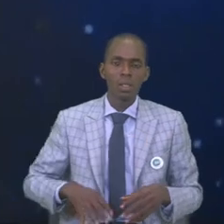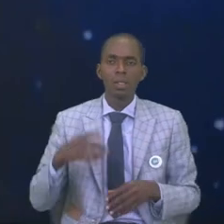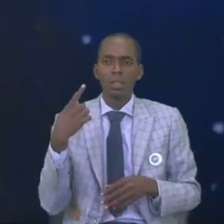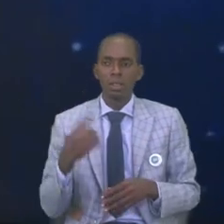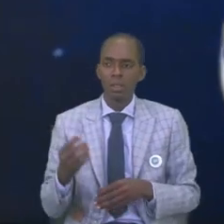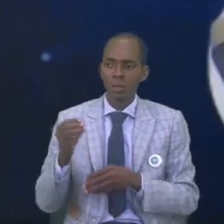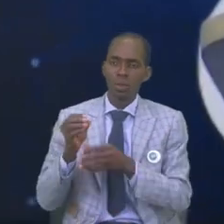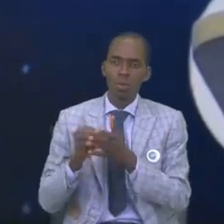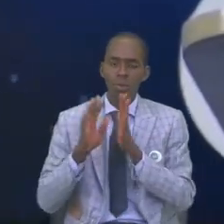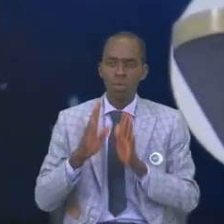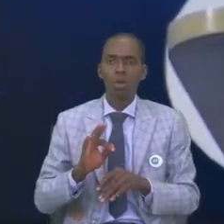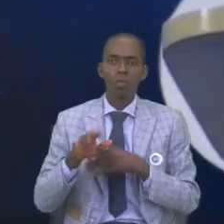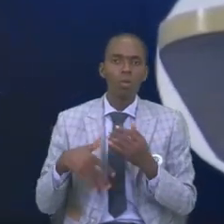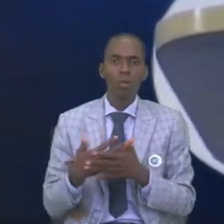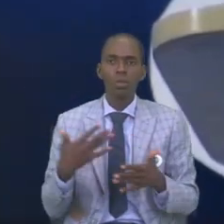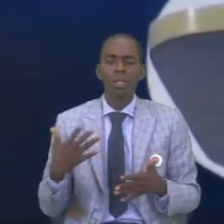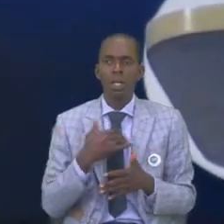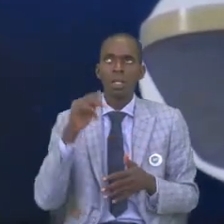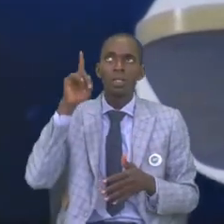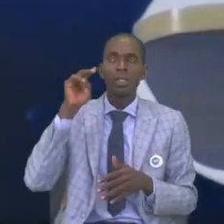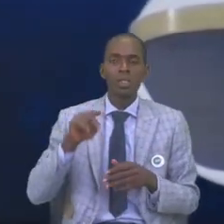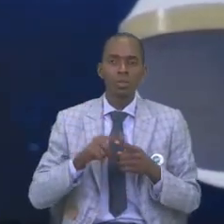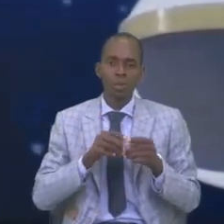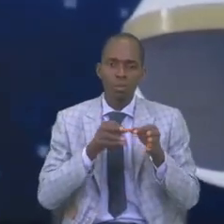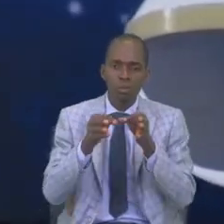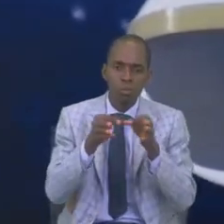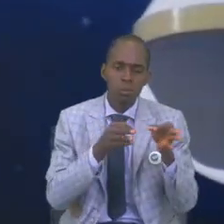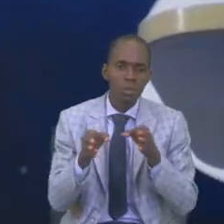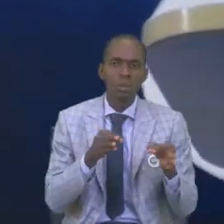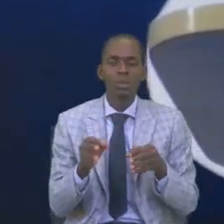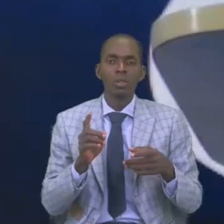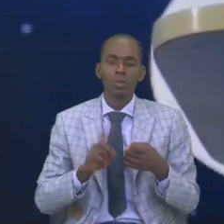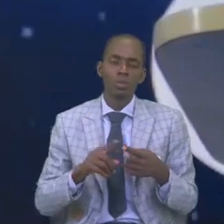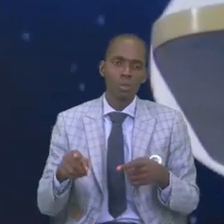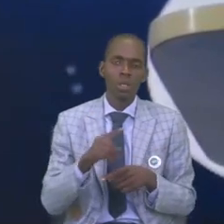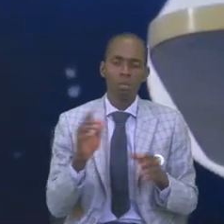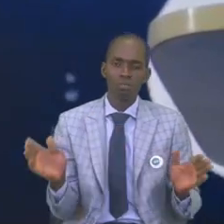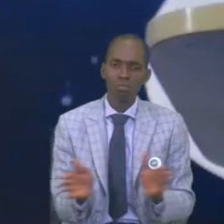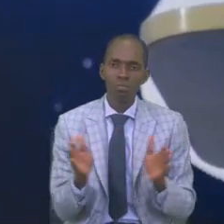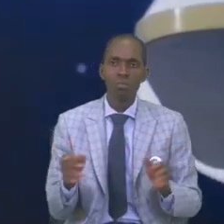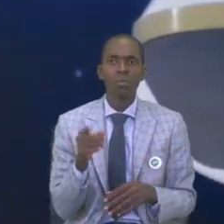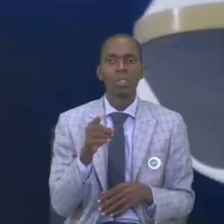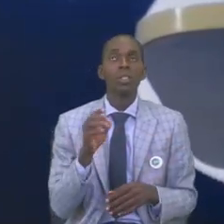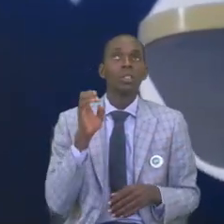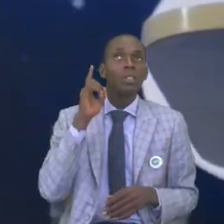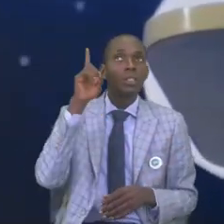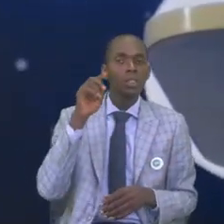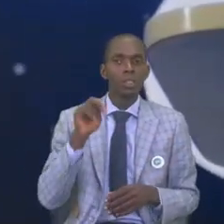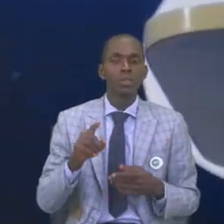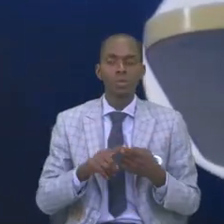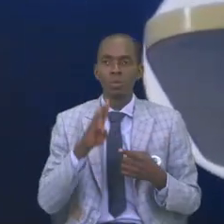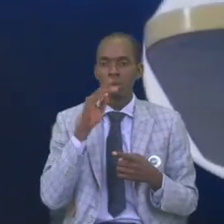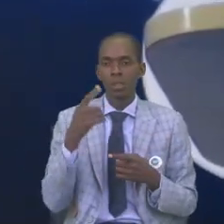things, and he had to expound unto them, expose to them, exhort them. He had to be the